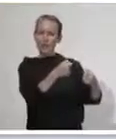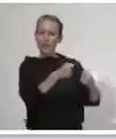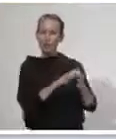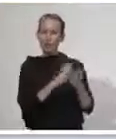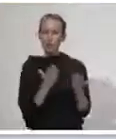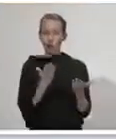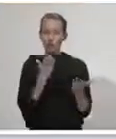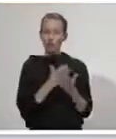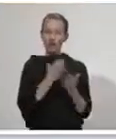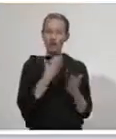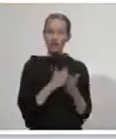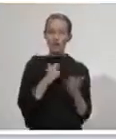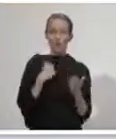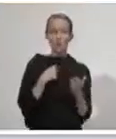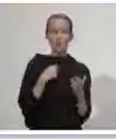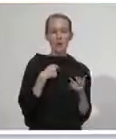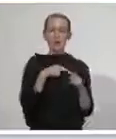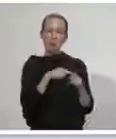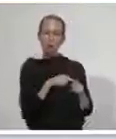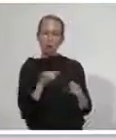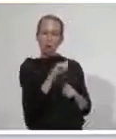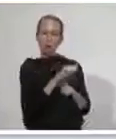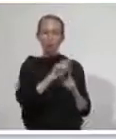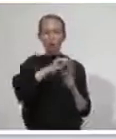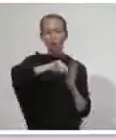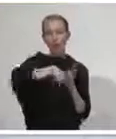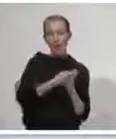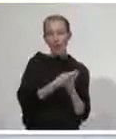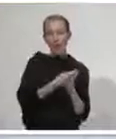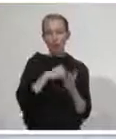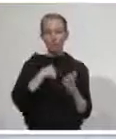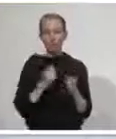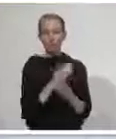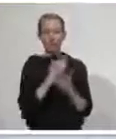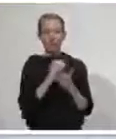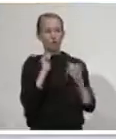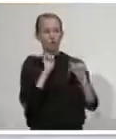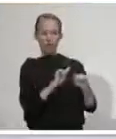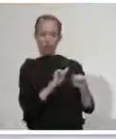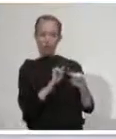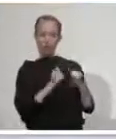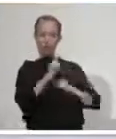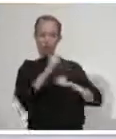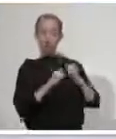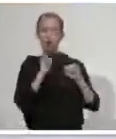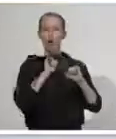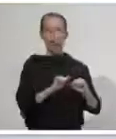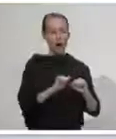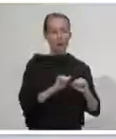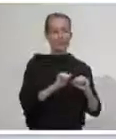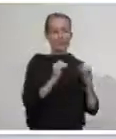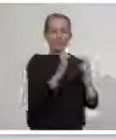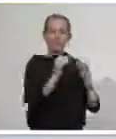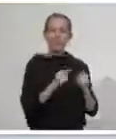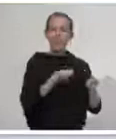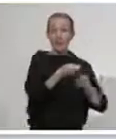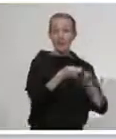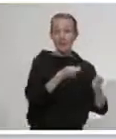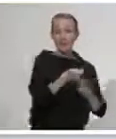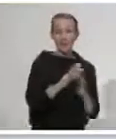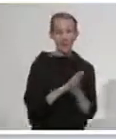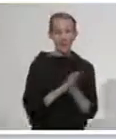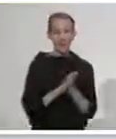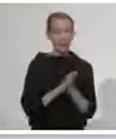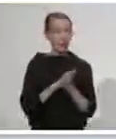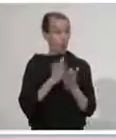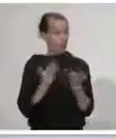infrastructure, the long-term arrangements and governance arrangements. I'd also note, of course, that we're working through with Transmission Gullies,